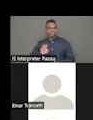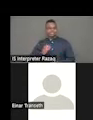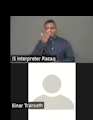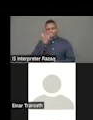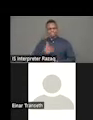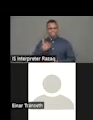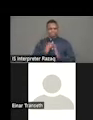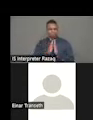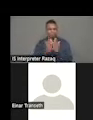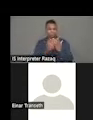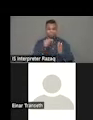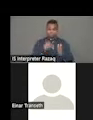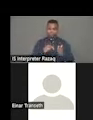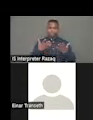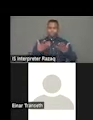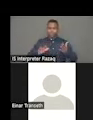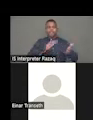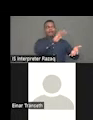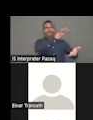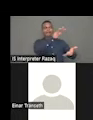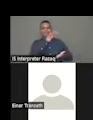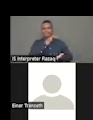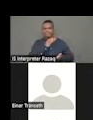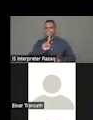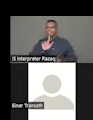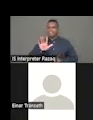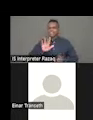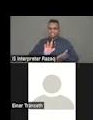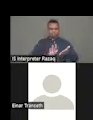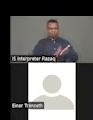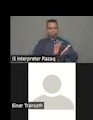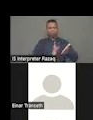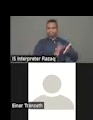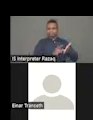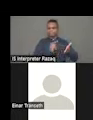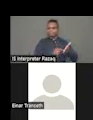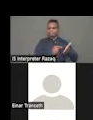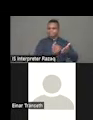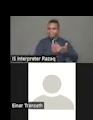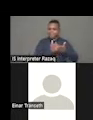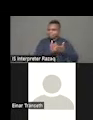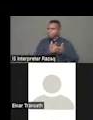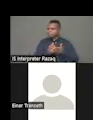myigire y'abana, cyane cyane abana bafite ibibazo mu myigire.